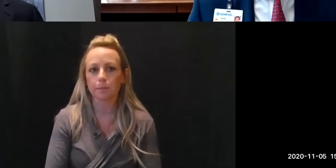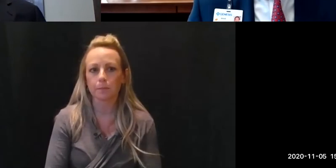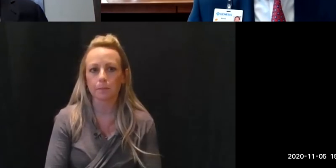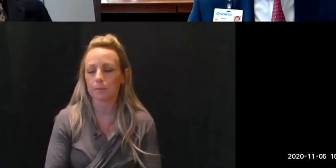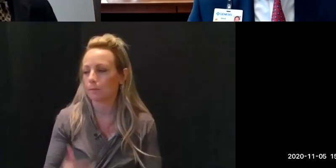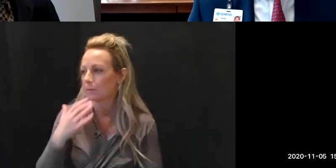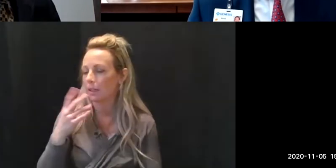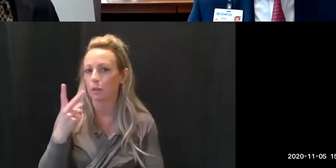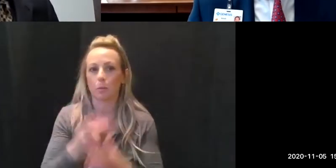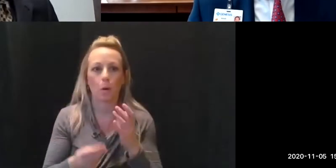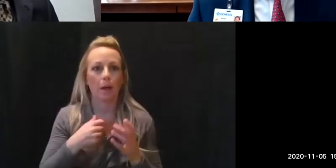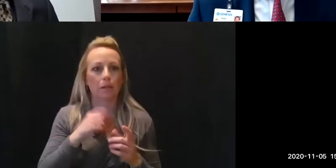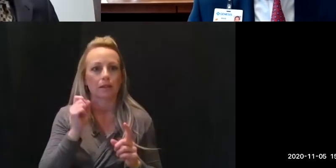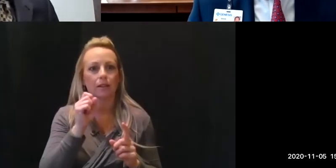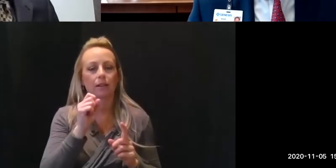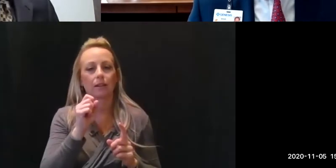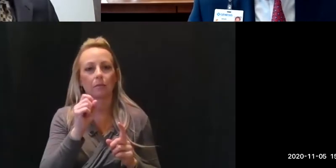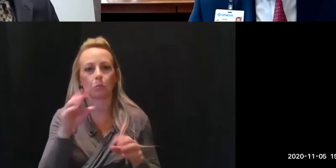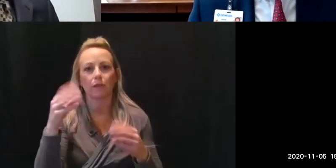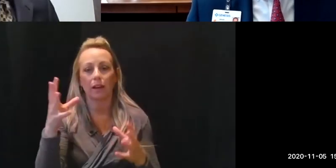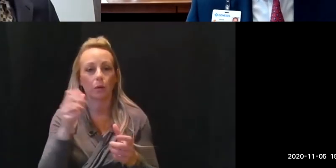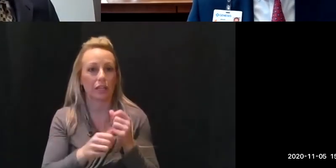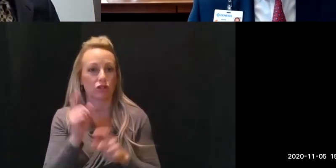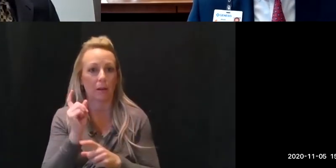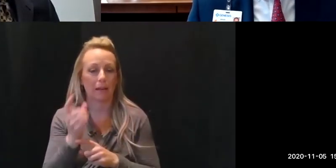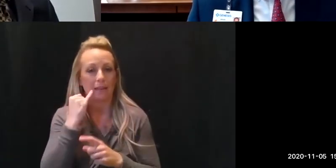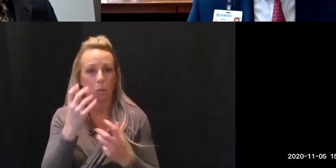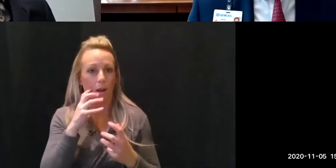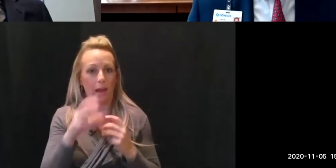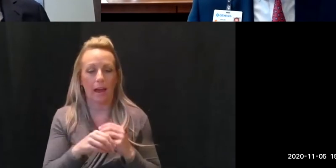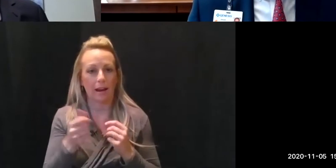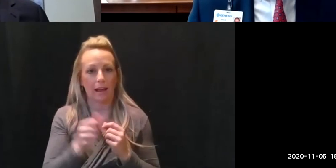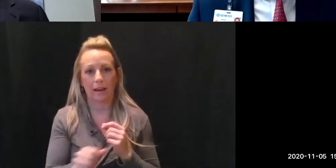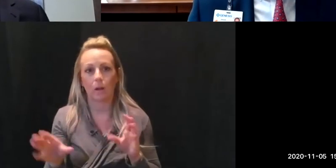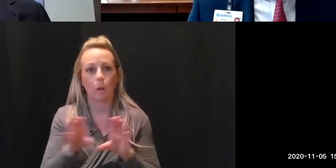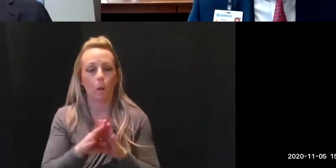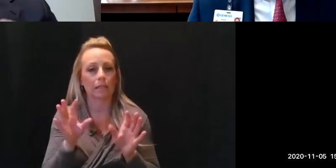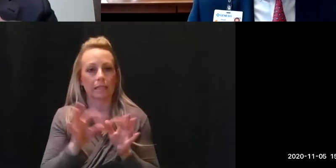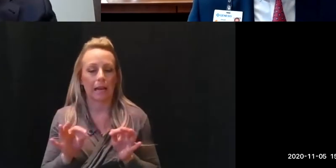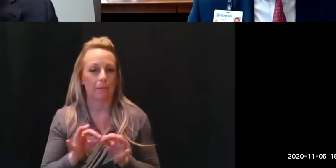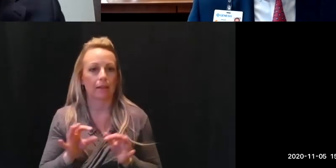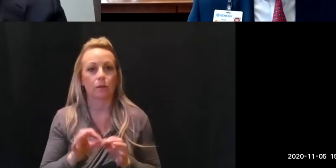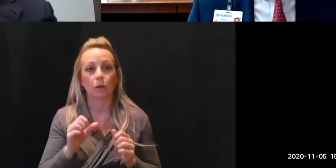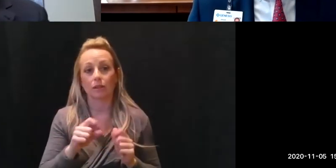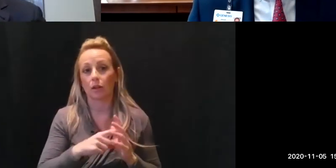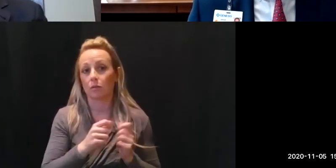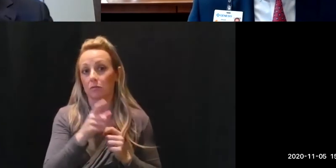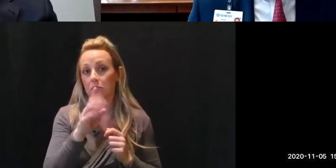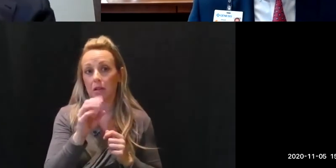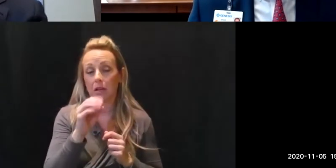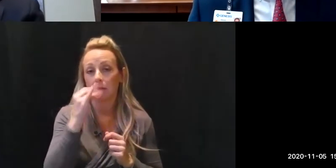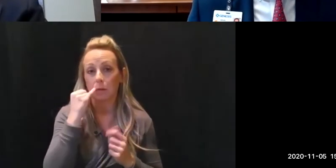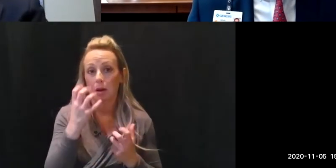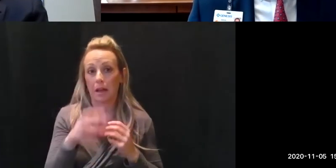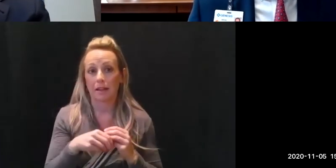Thank you both. I was going to provide you each a minute if you'd like to provide any closing statements or information. We can start with you, Bob, if you'd like to add anything at